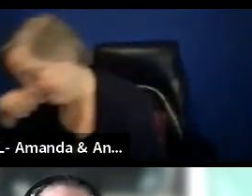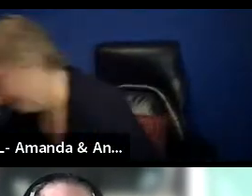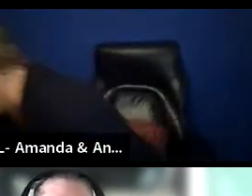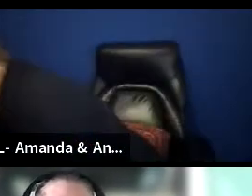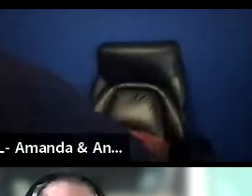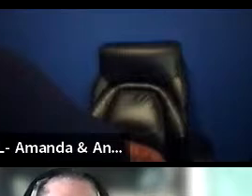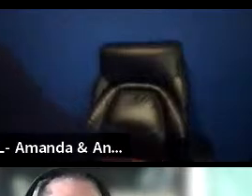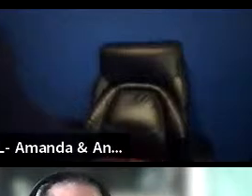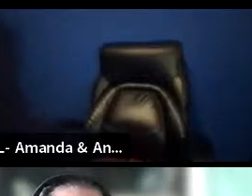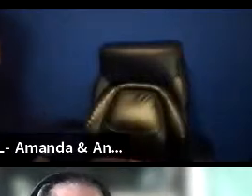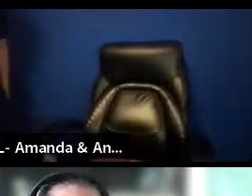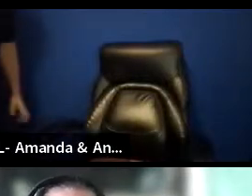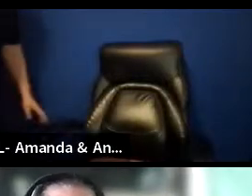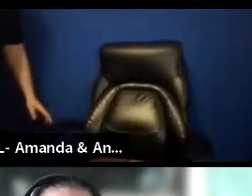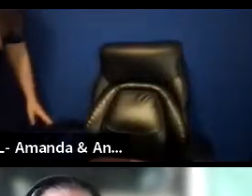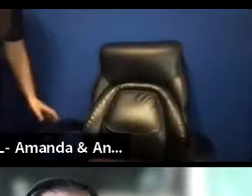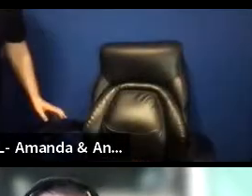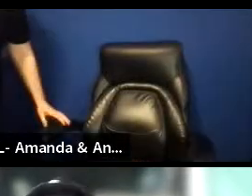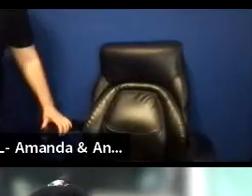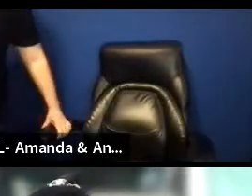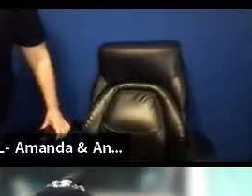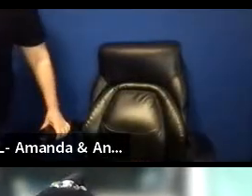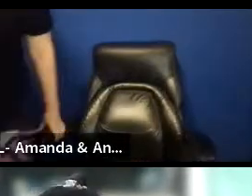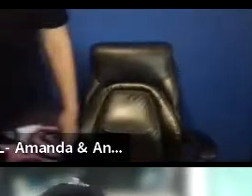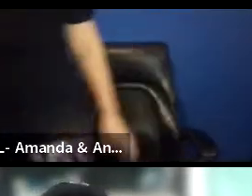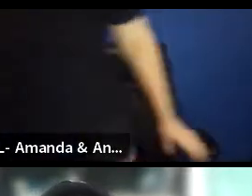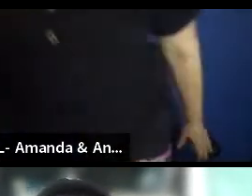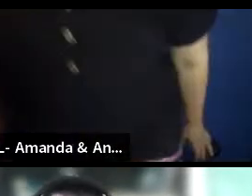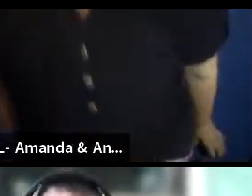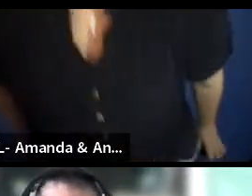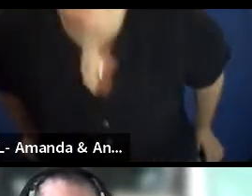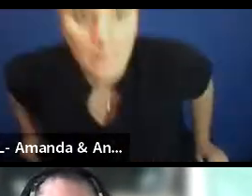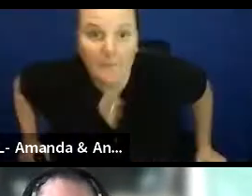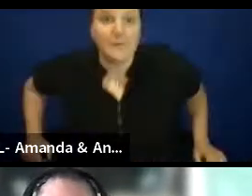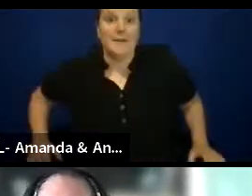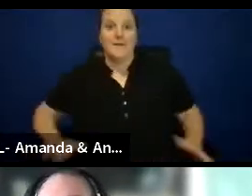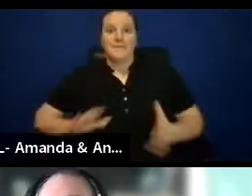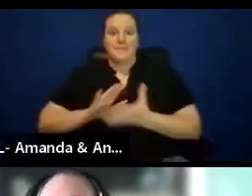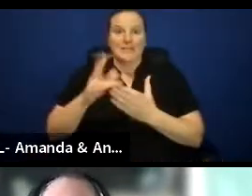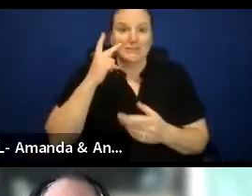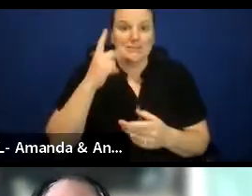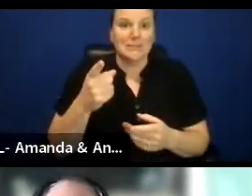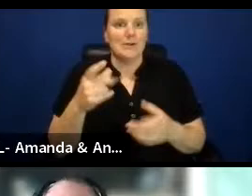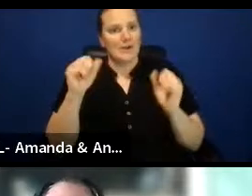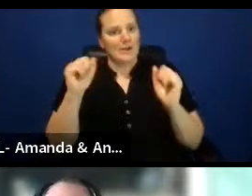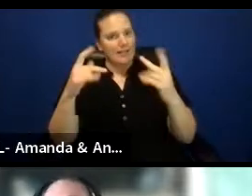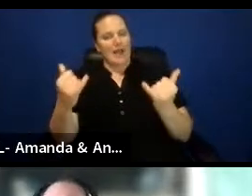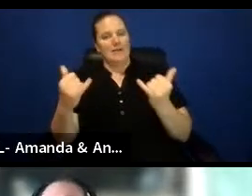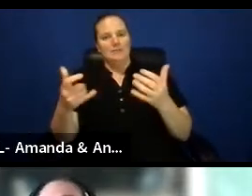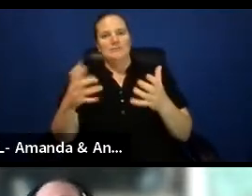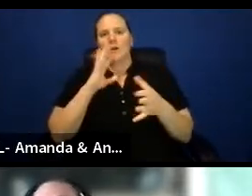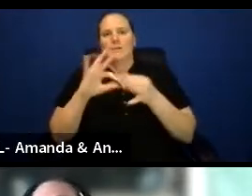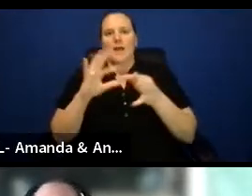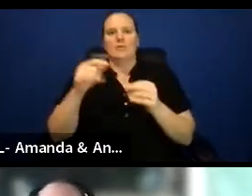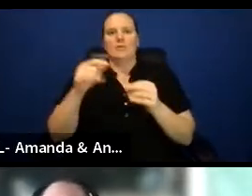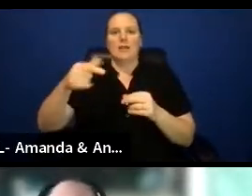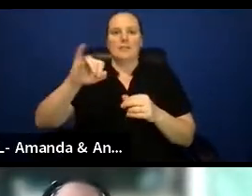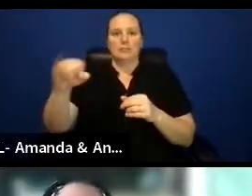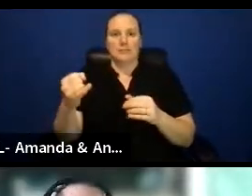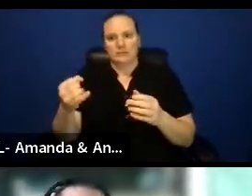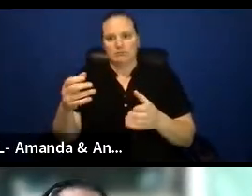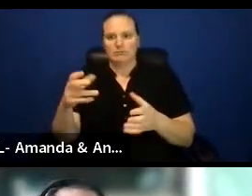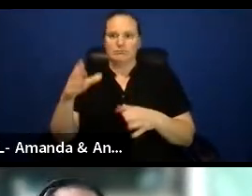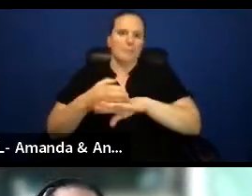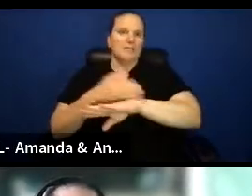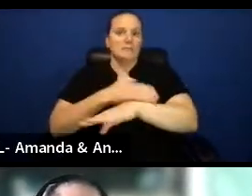Great to see you. All right. Well, this is the time where we get to hear from our administrator, Greg Johnson, on